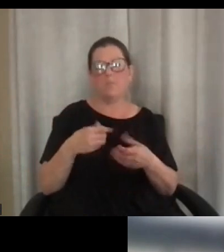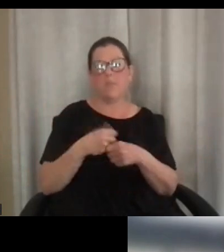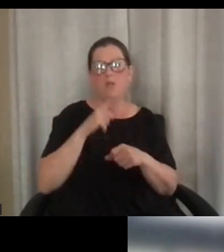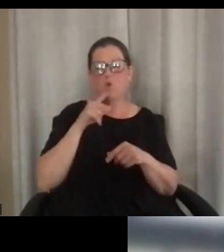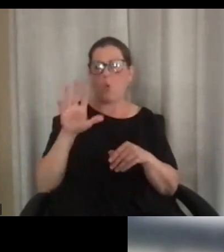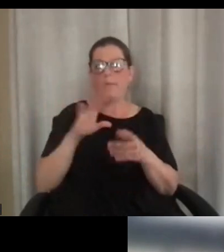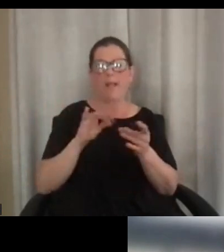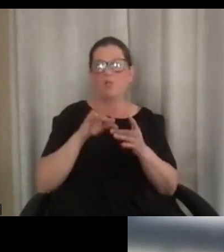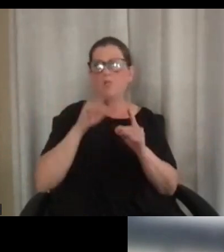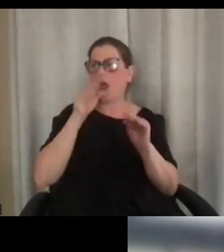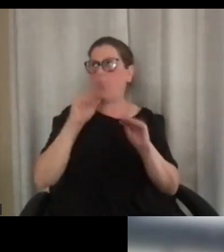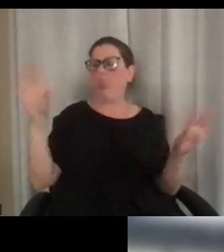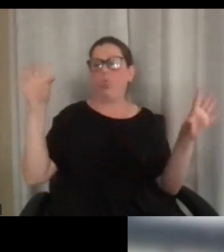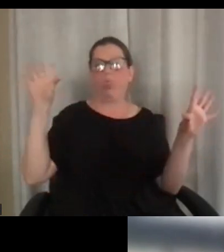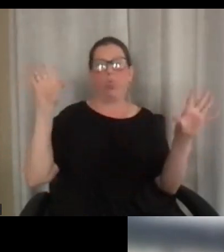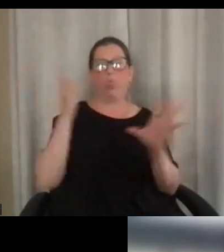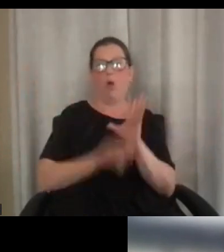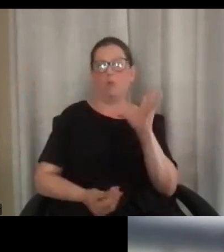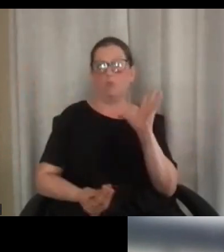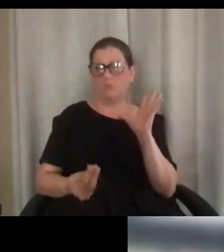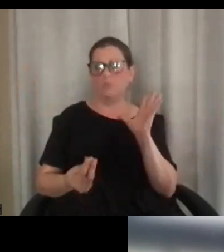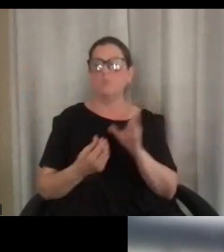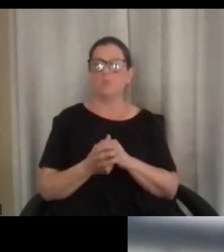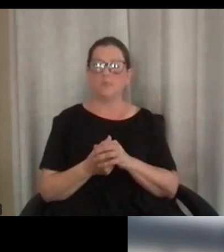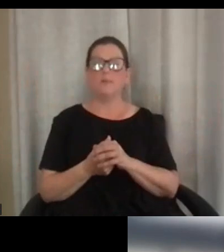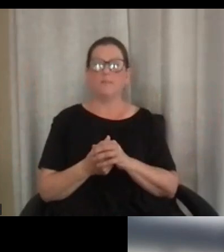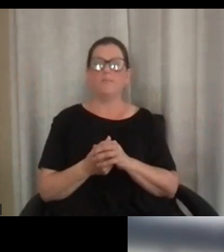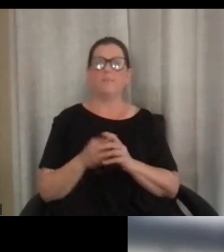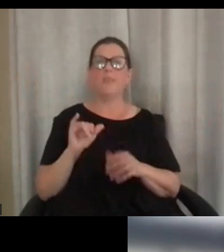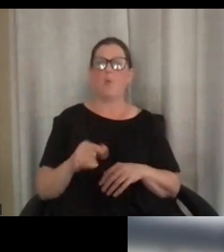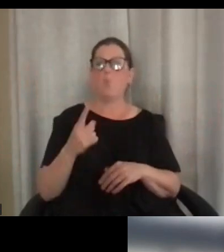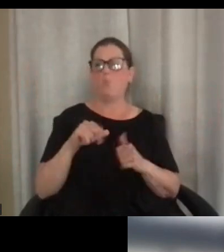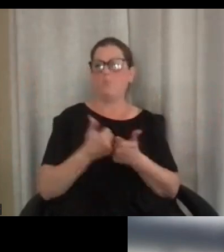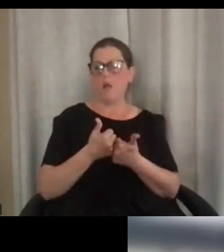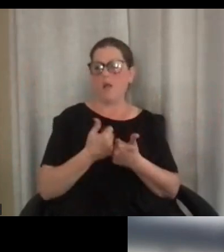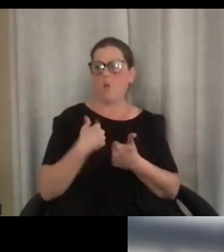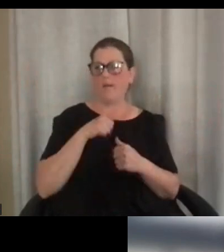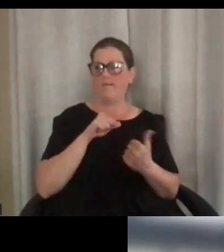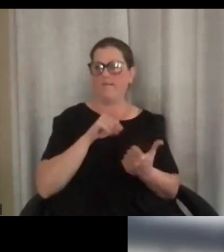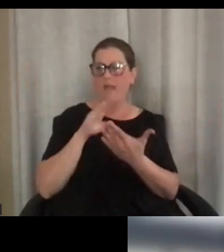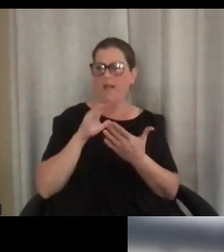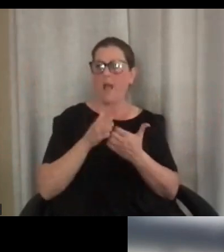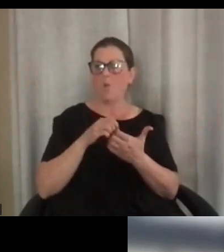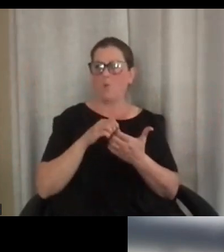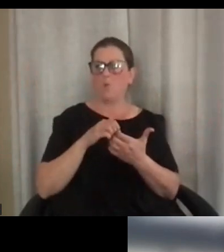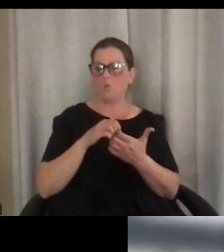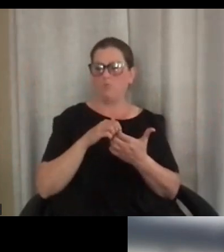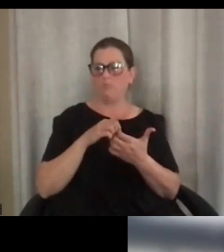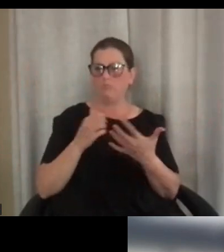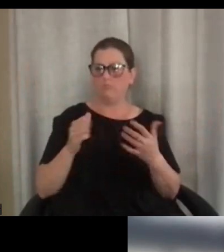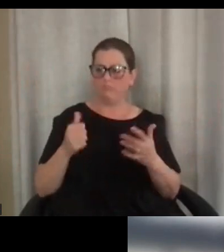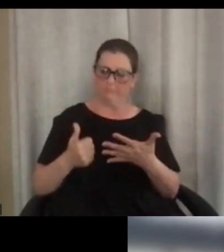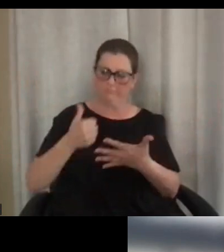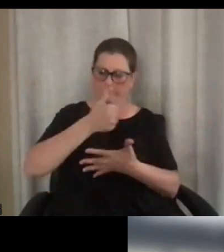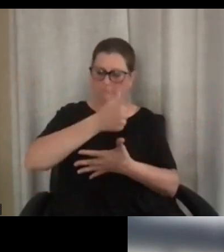lost in your campaign. So I guess that'd be one kind of challenge we had, was thinking about how to start to narrow it down and not and